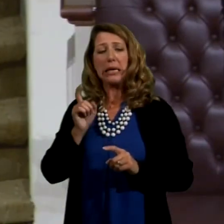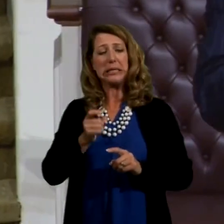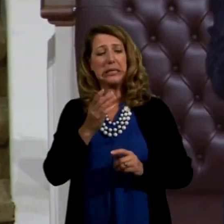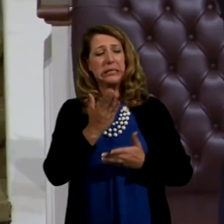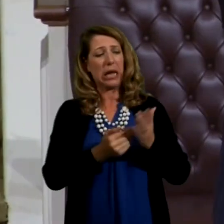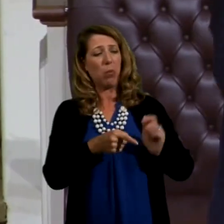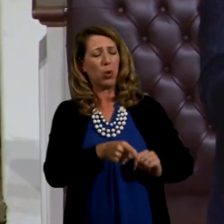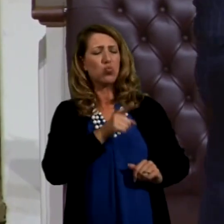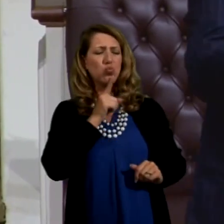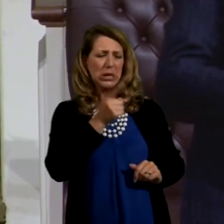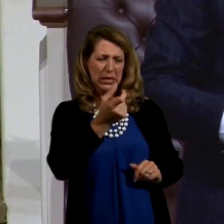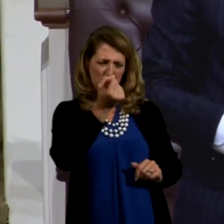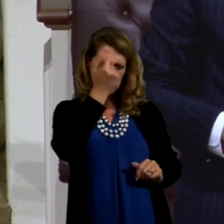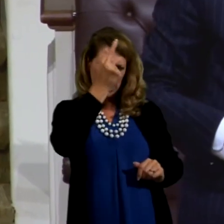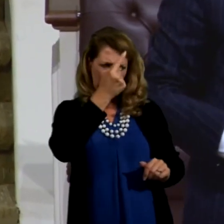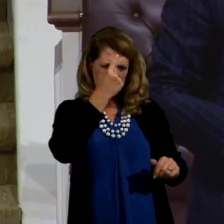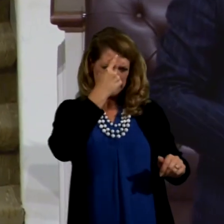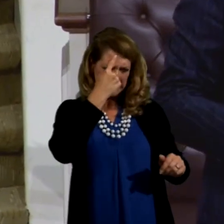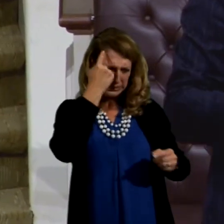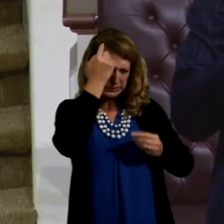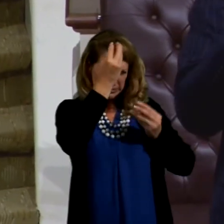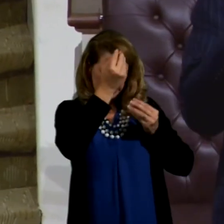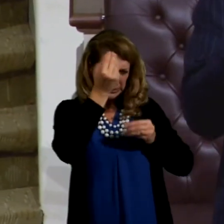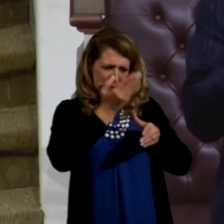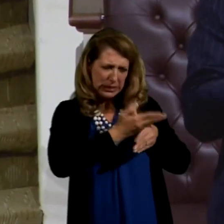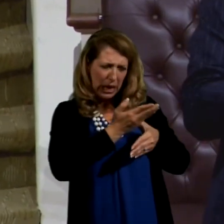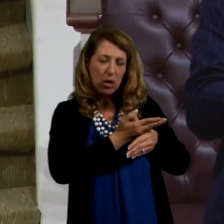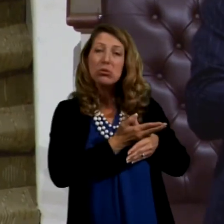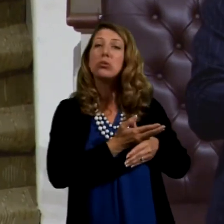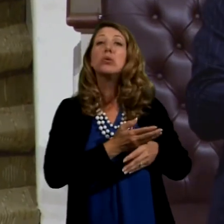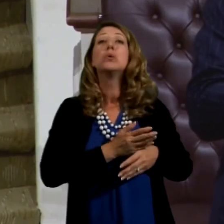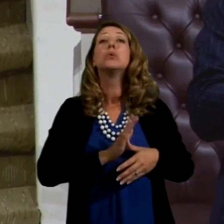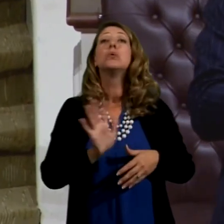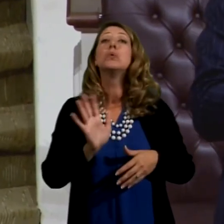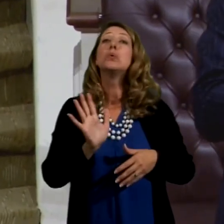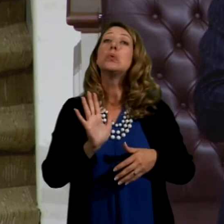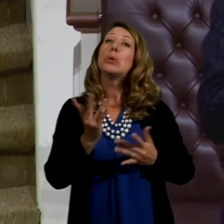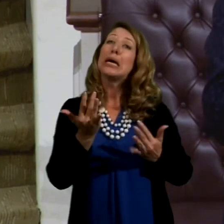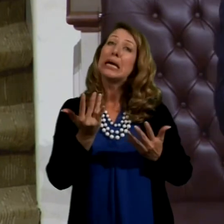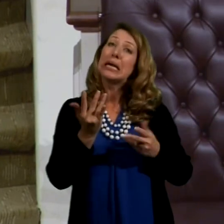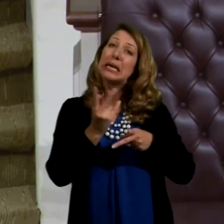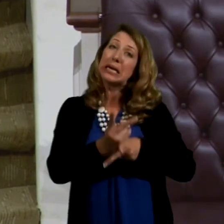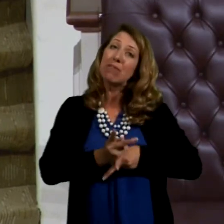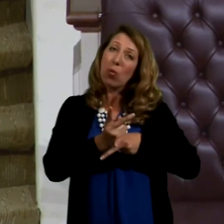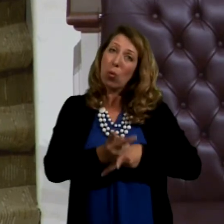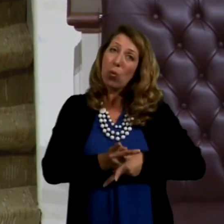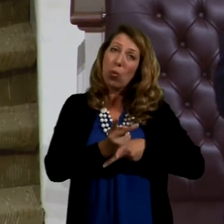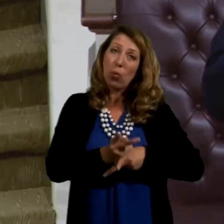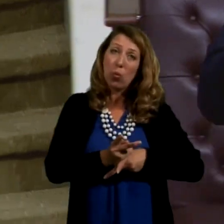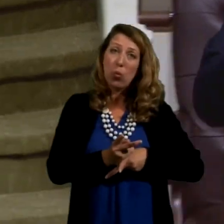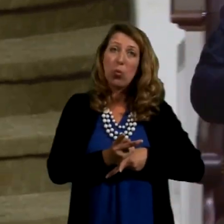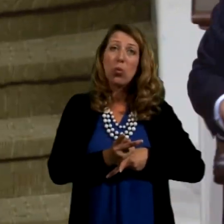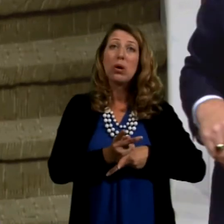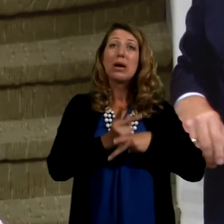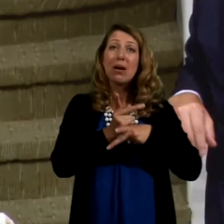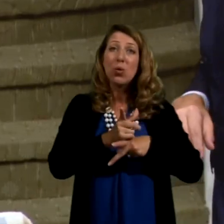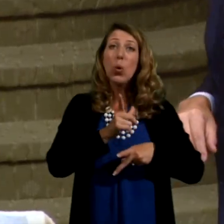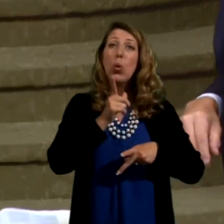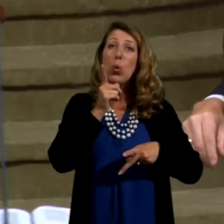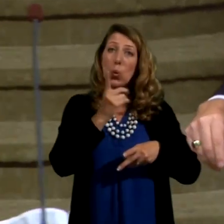really understands psychology. You might want to be careful about that. You might want to be careful about who you listen